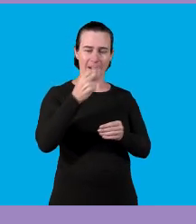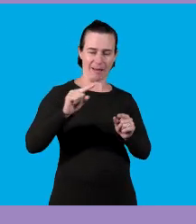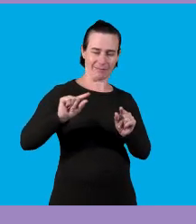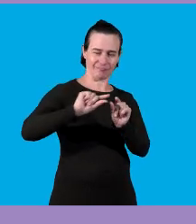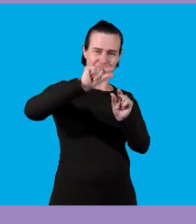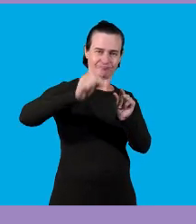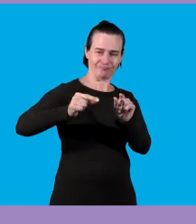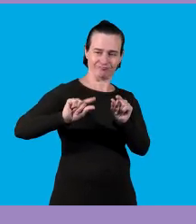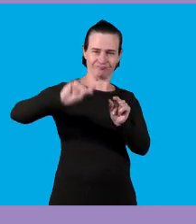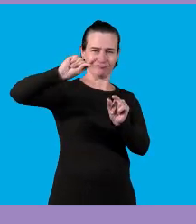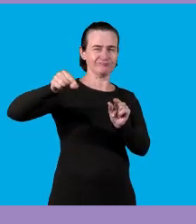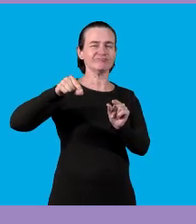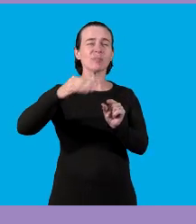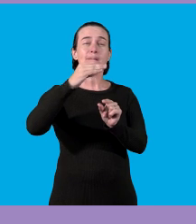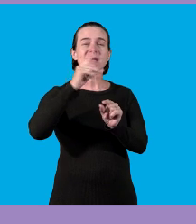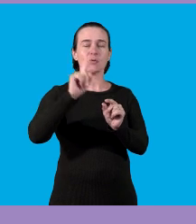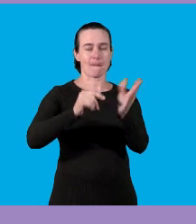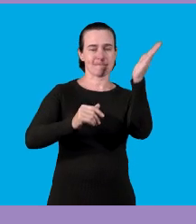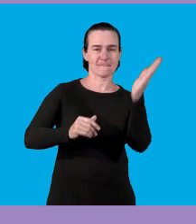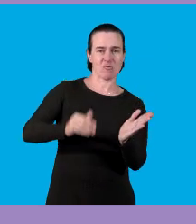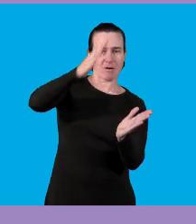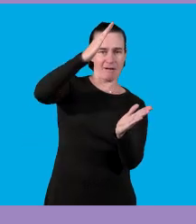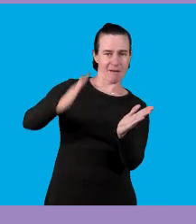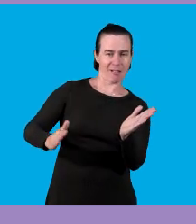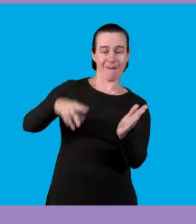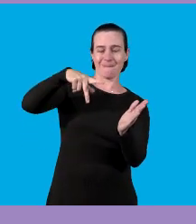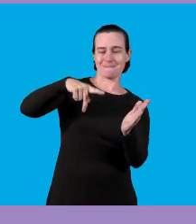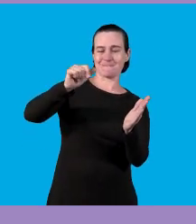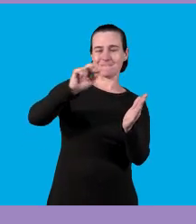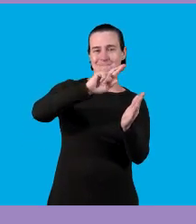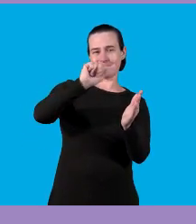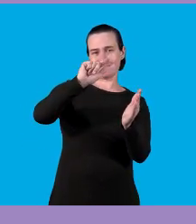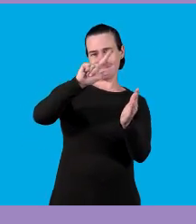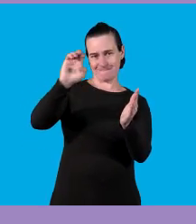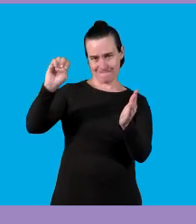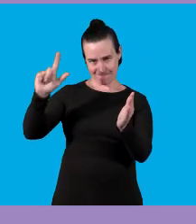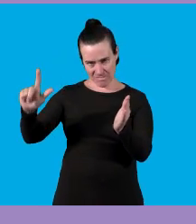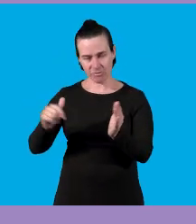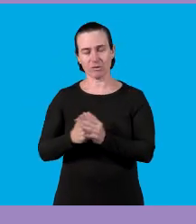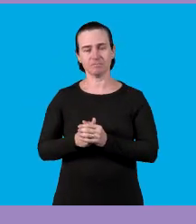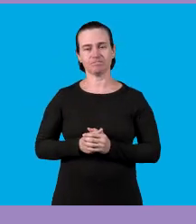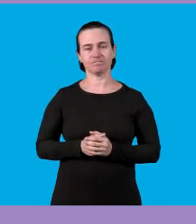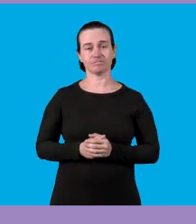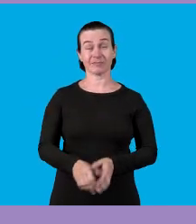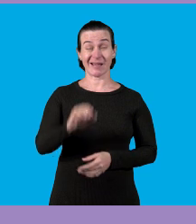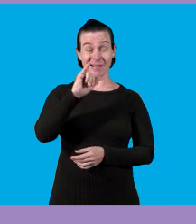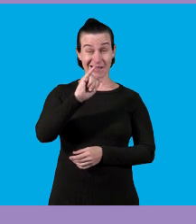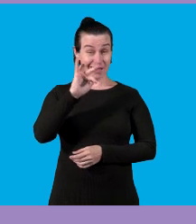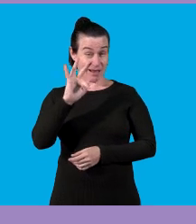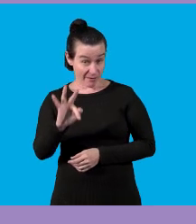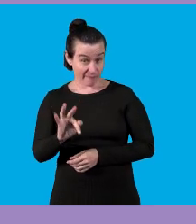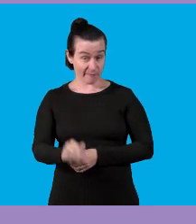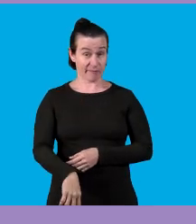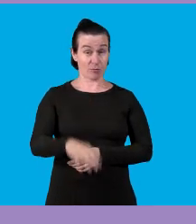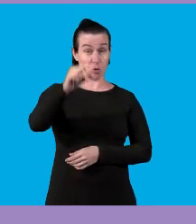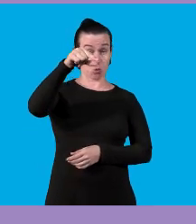a marking there of parallel lines. So what do we know about parallel lines? We know that